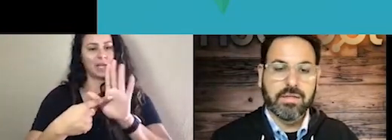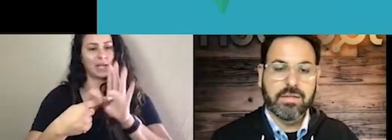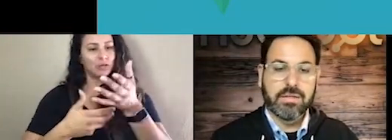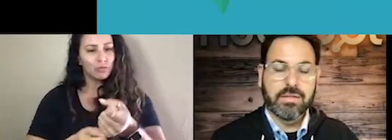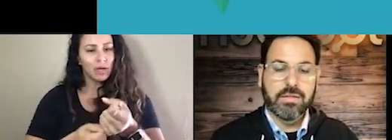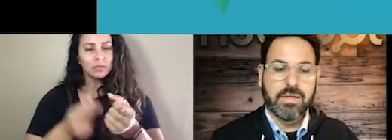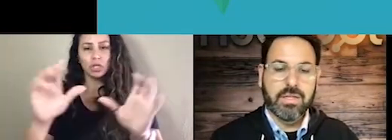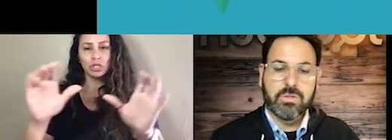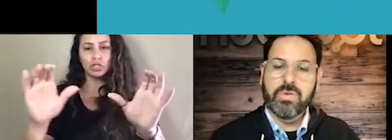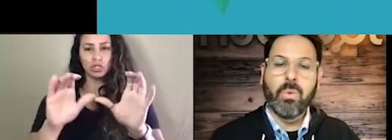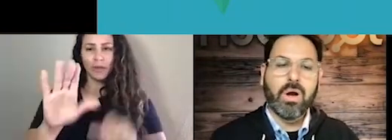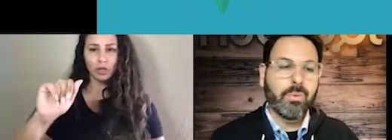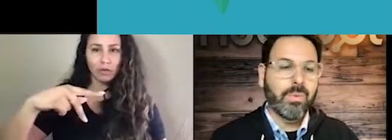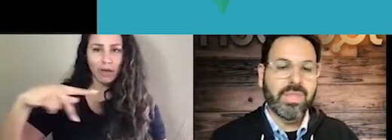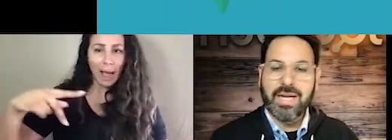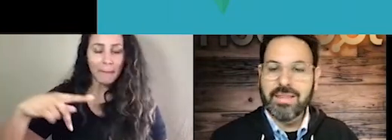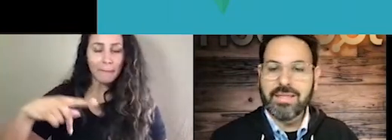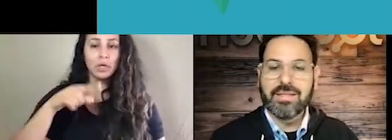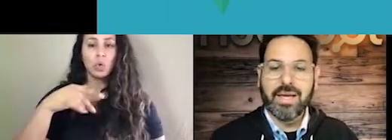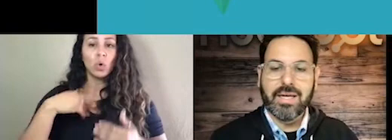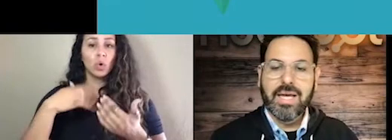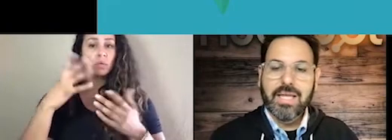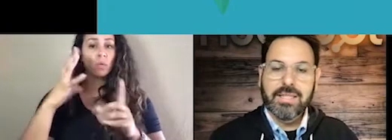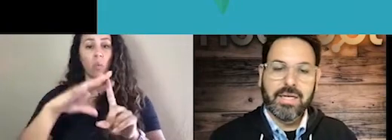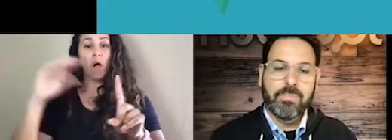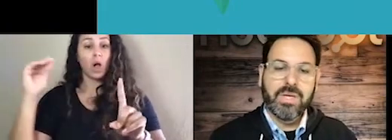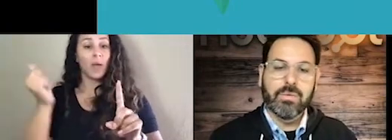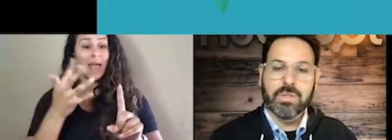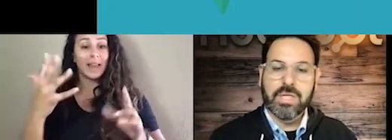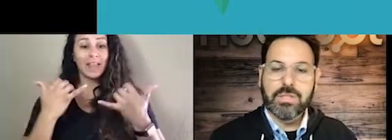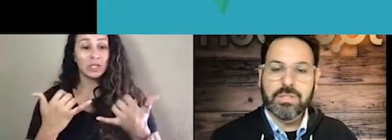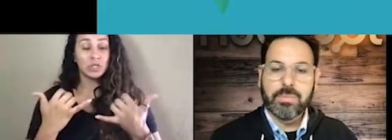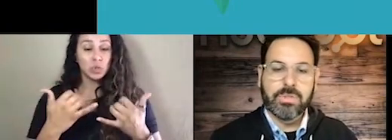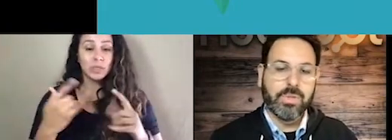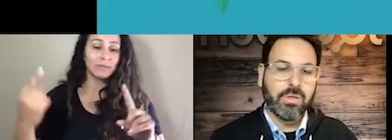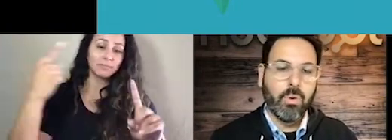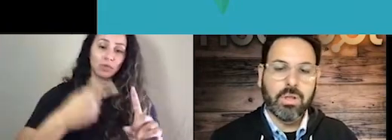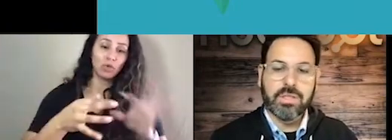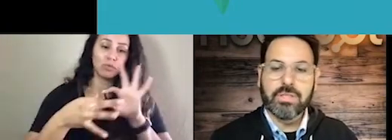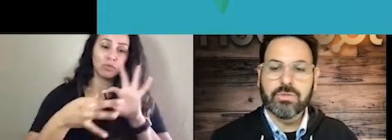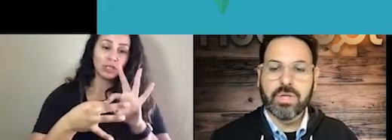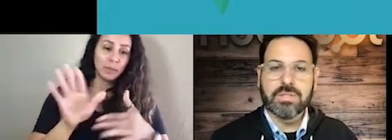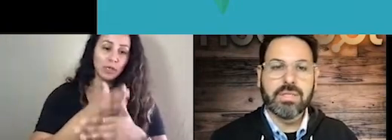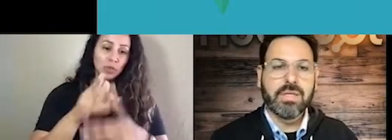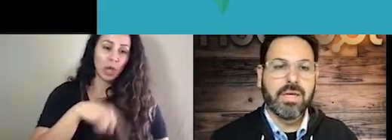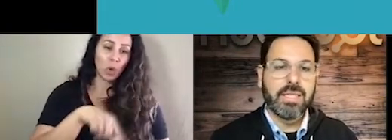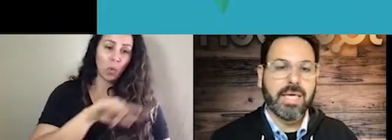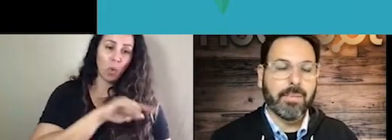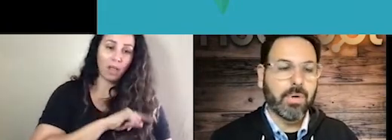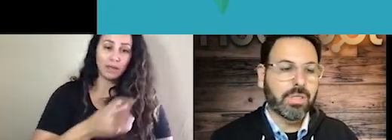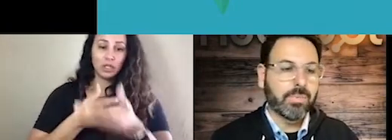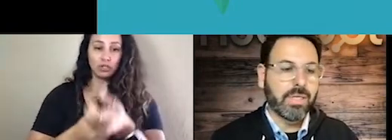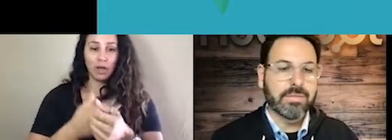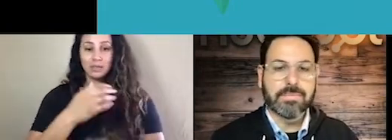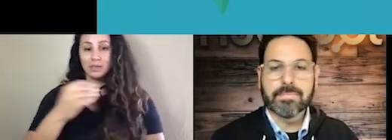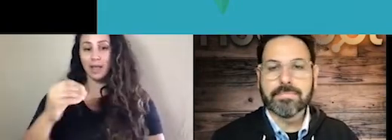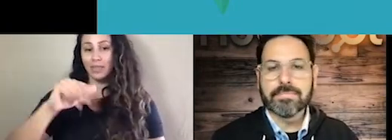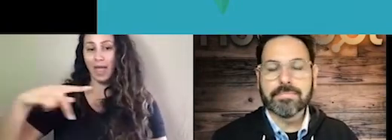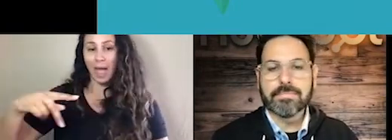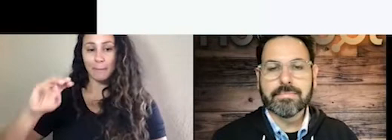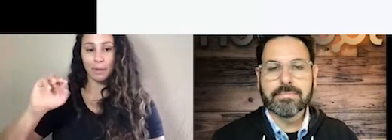certified. And so if you walk away with anything today, let it be the relationship between quality, trust, and the app